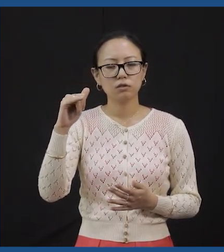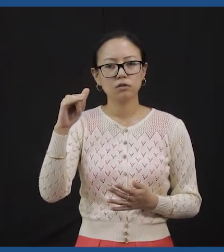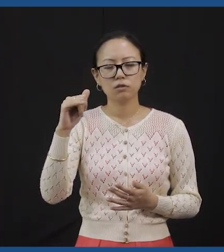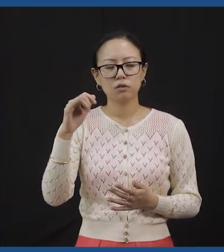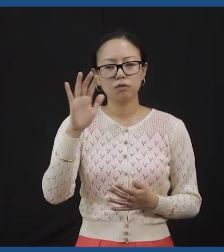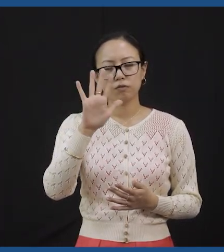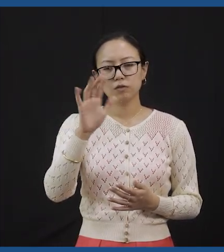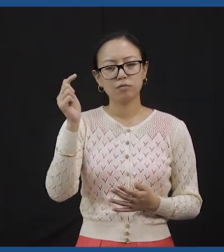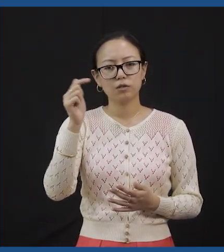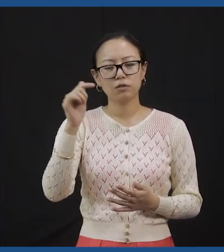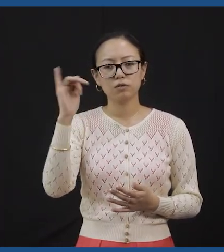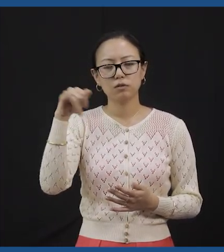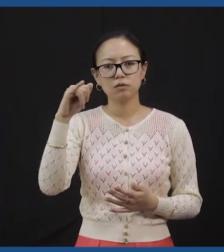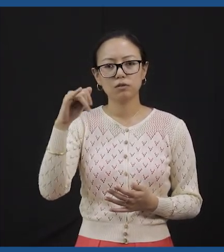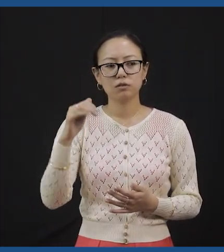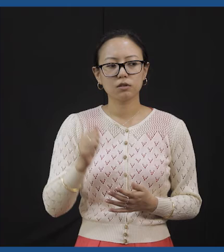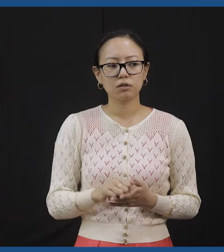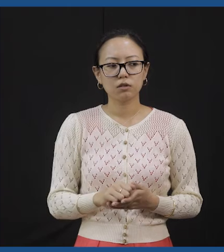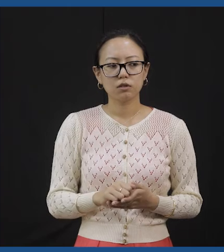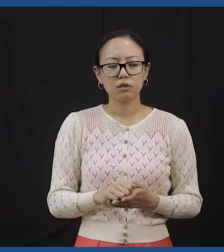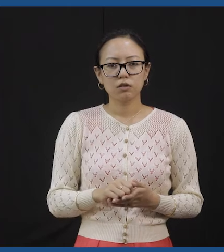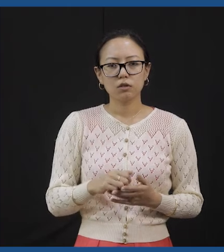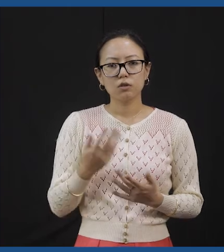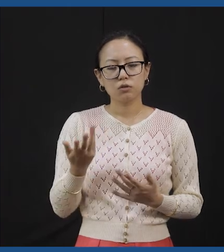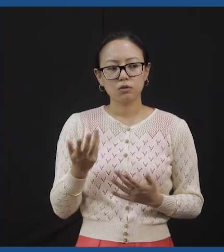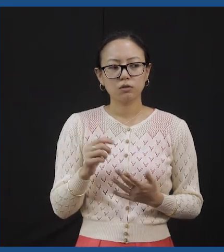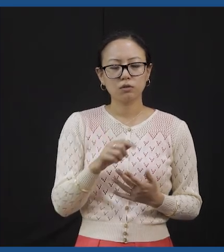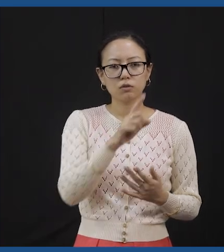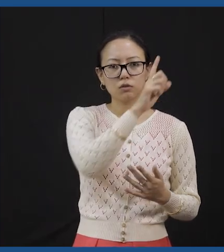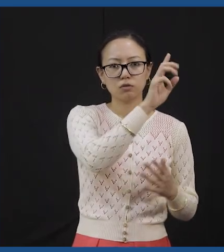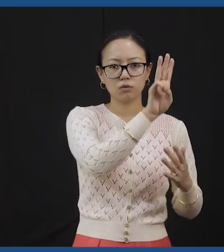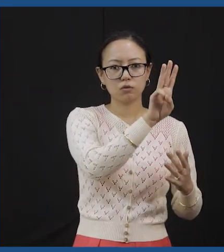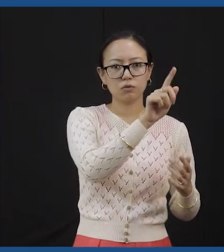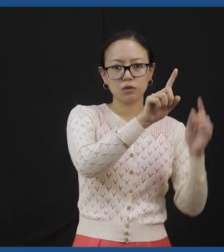again 2 minus, here it doesn't have anything. Nothing is